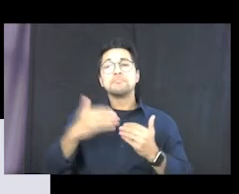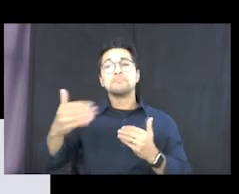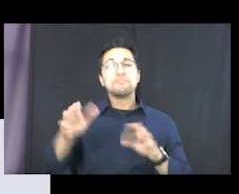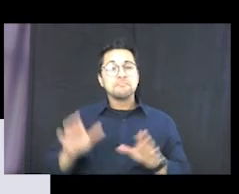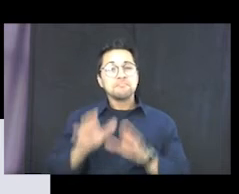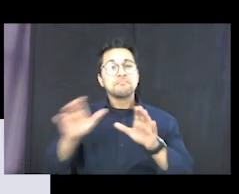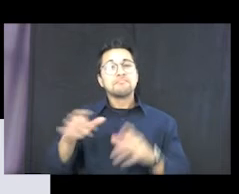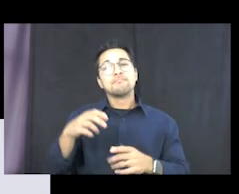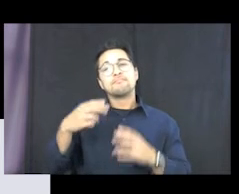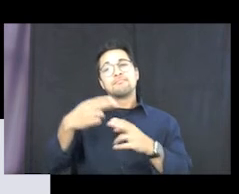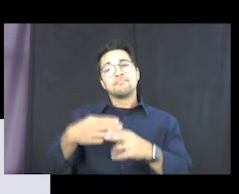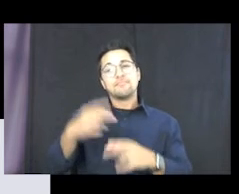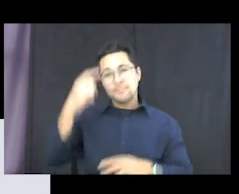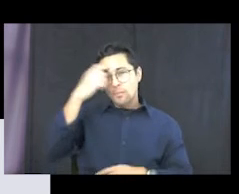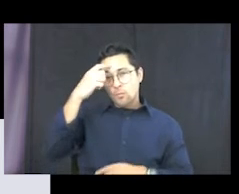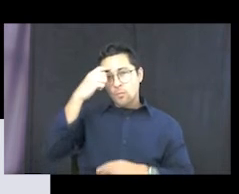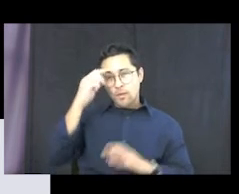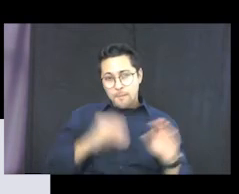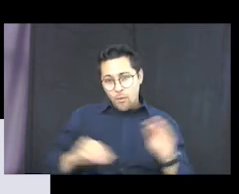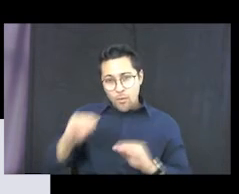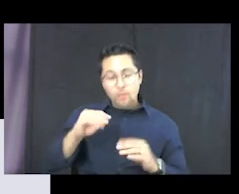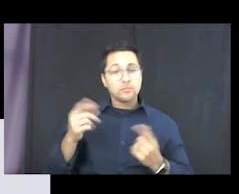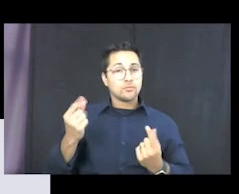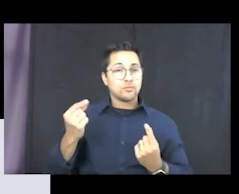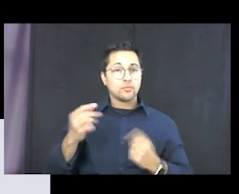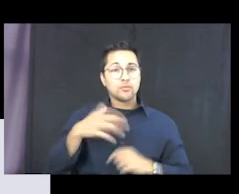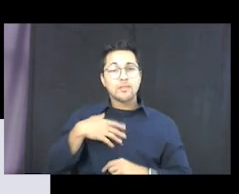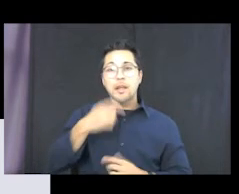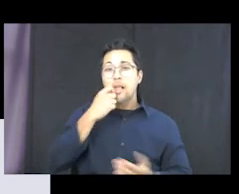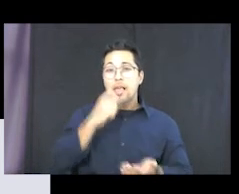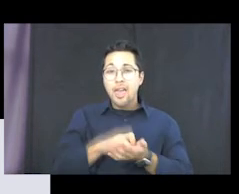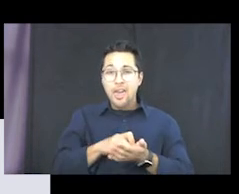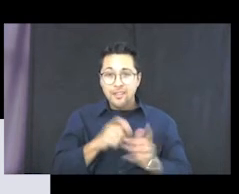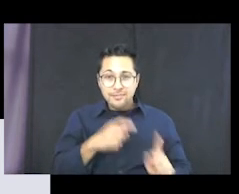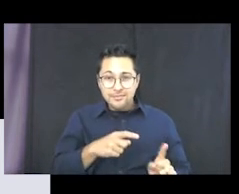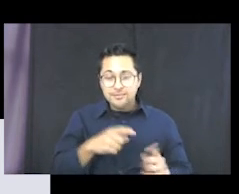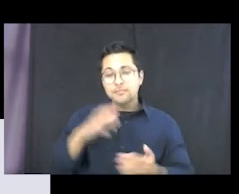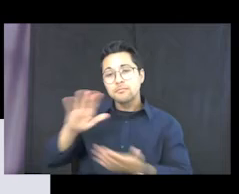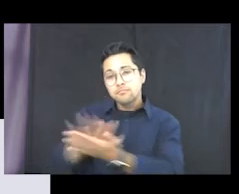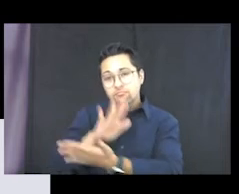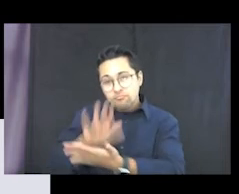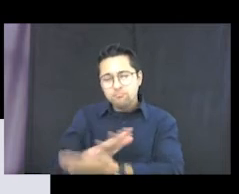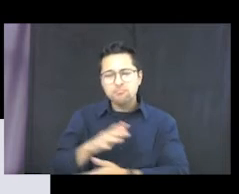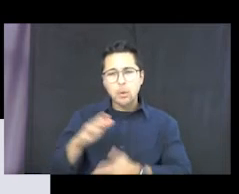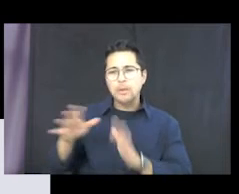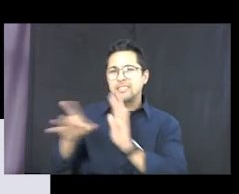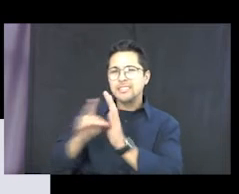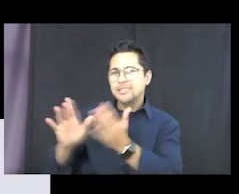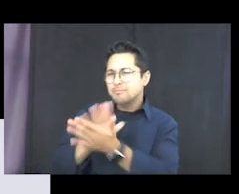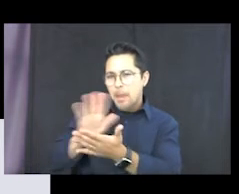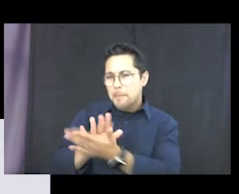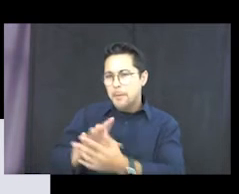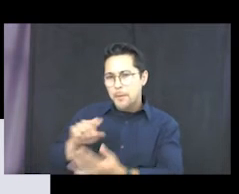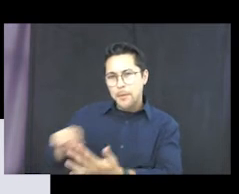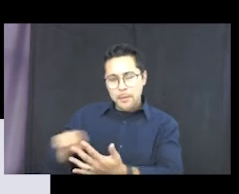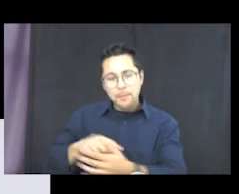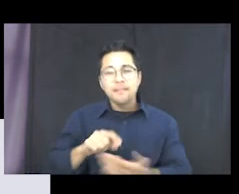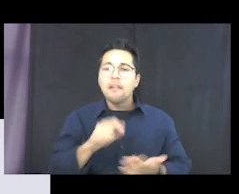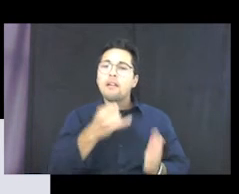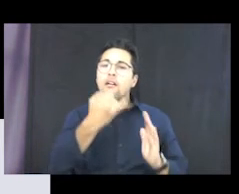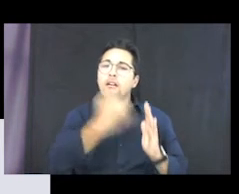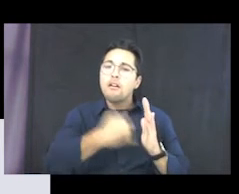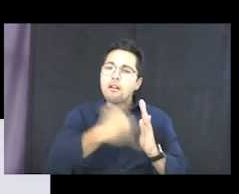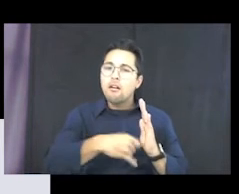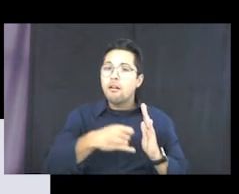is a brain move. In this activity, you are going to take a pencil and a piece of paper or a sticky note, and I want you to draw